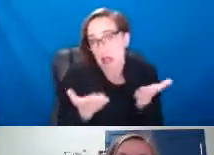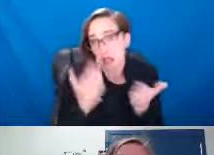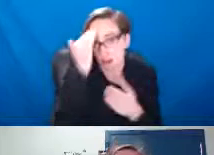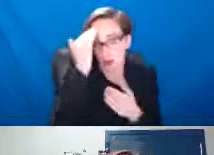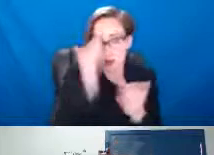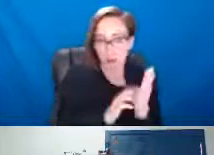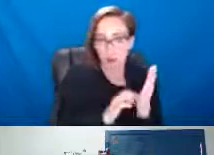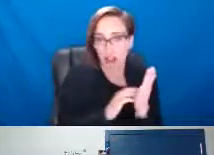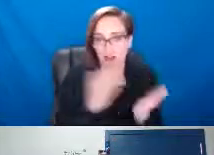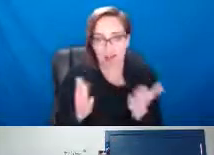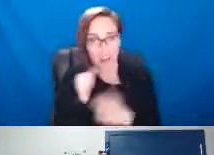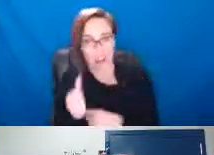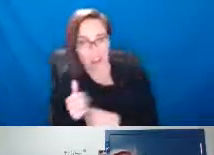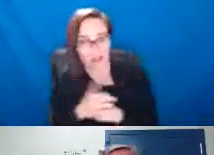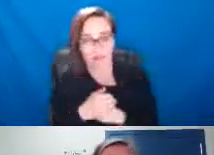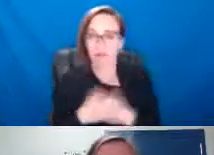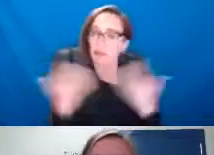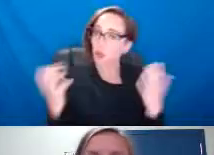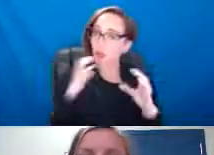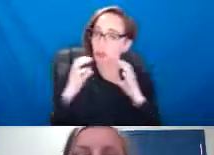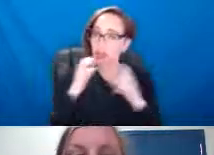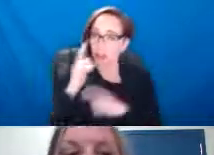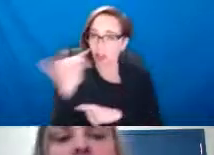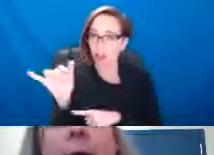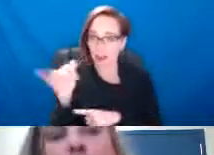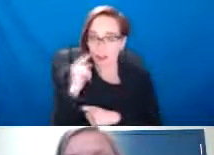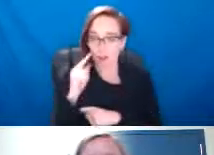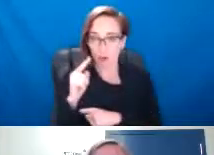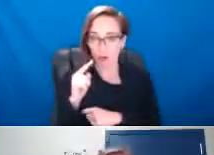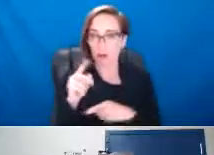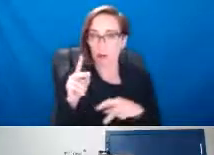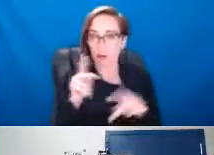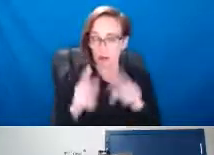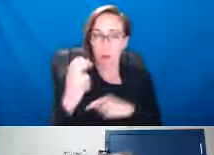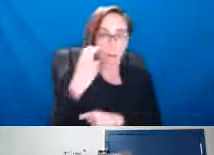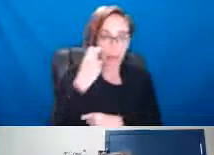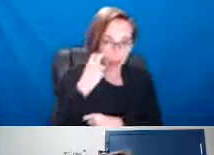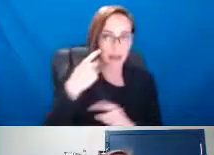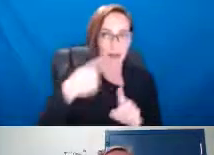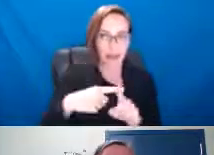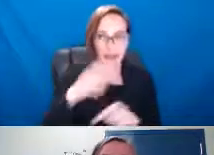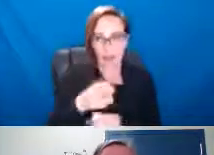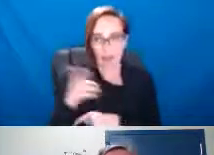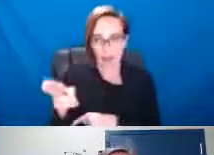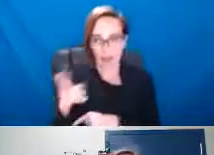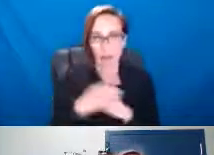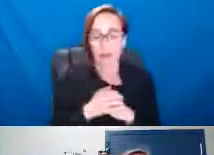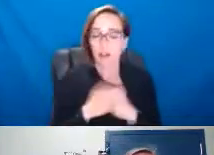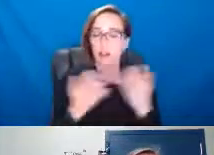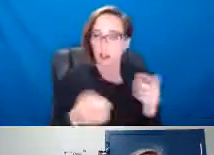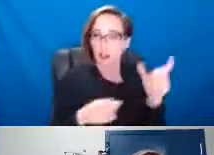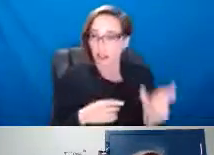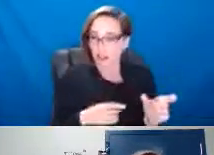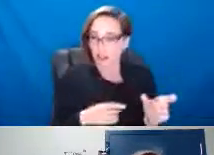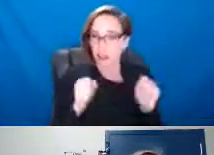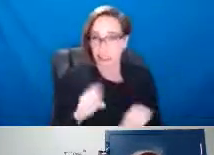So what communication can we use with these individuals? Here we're talking about speech. Again, the individual can speak for him or